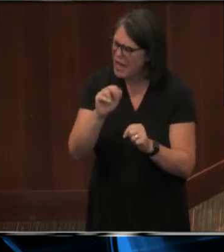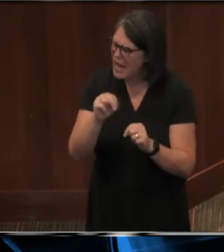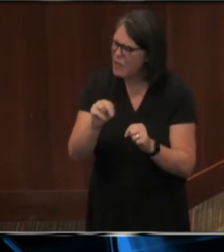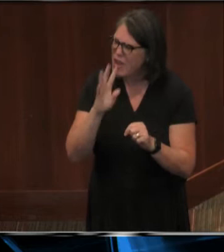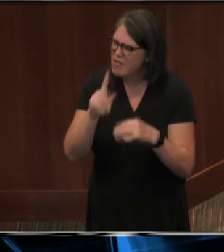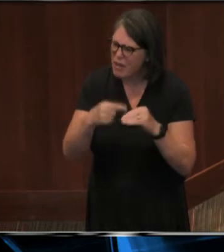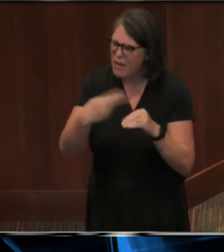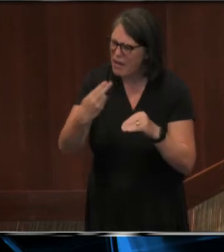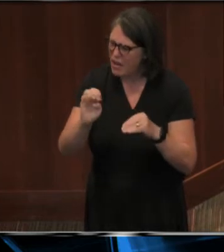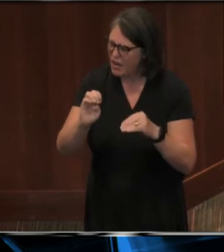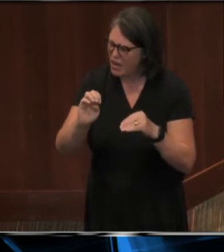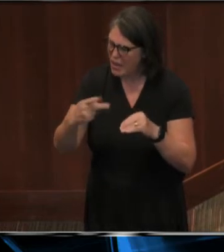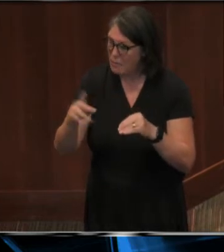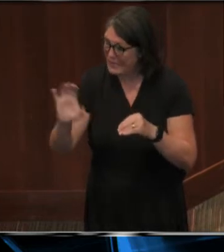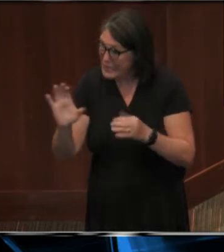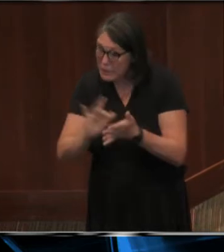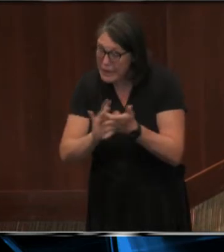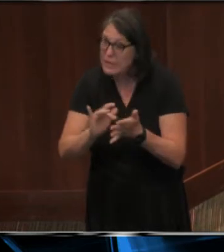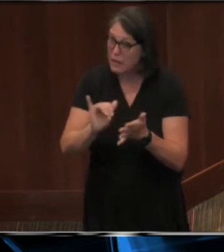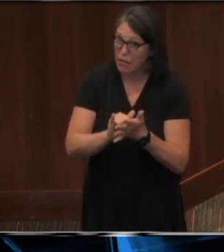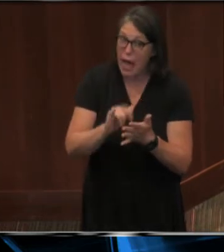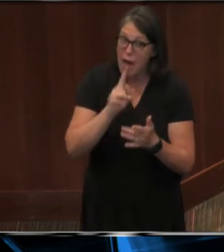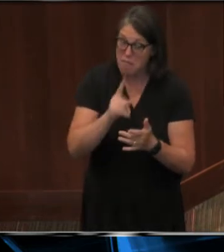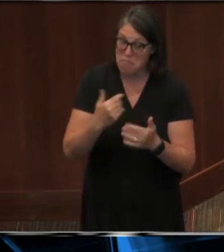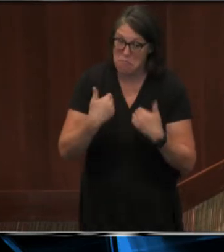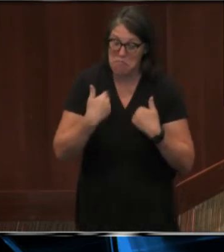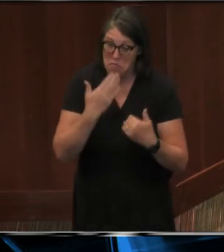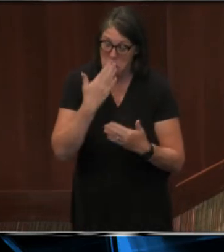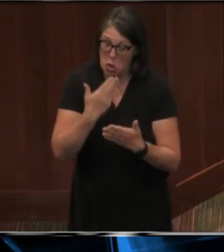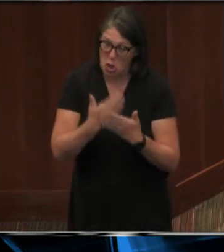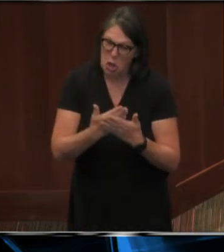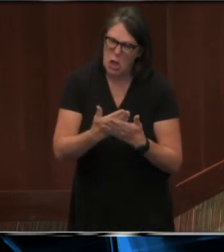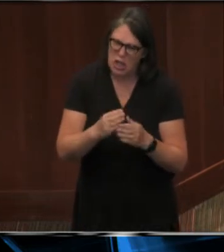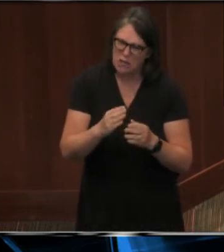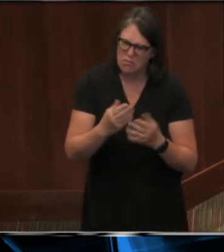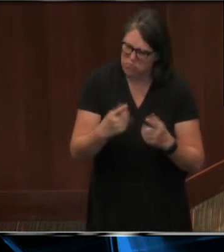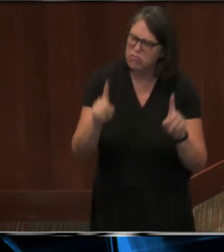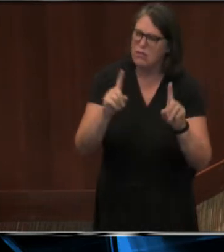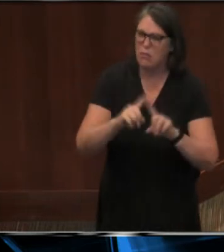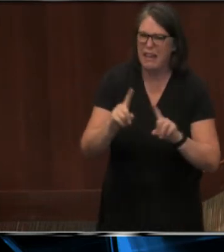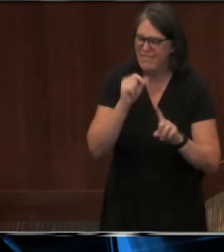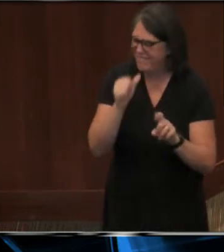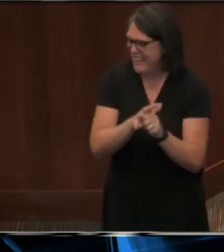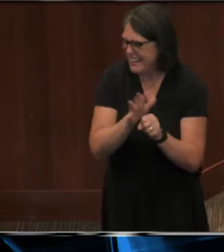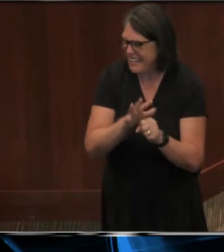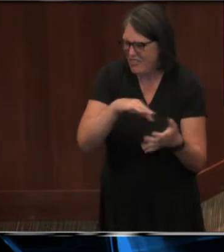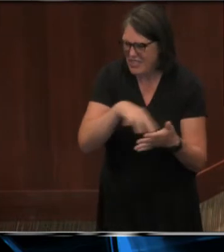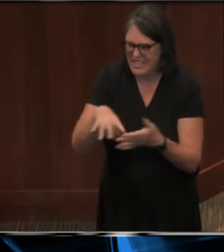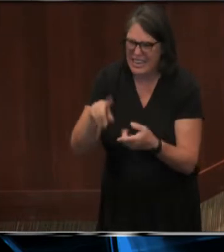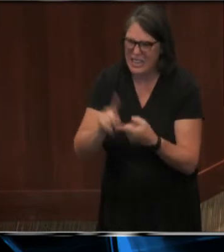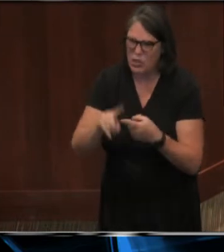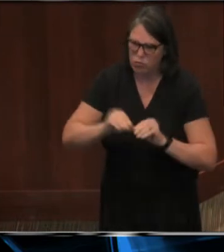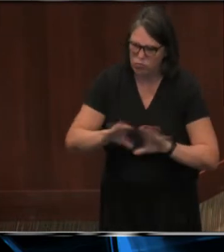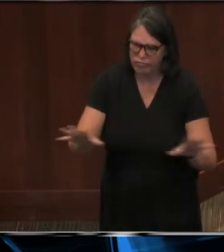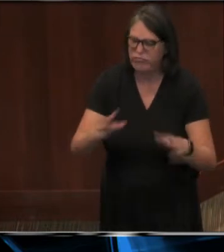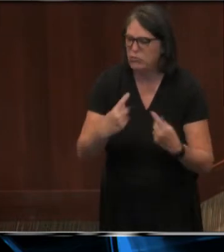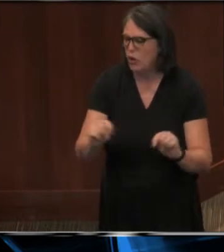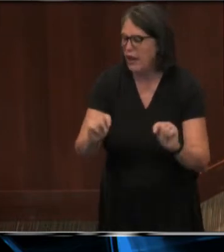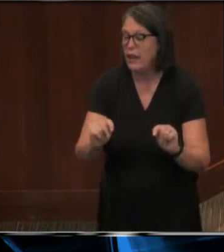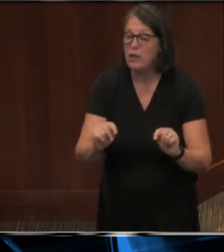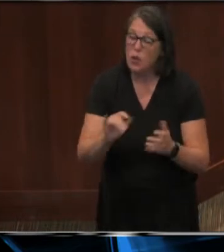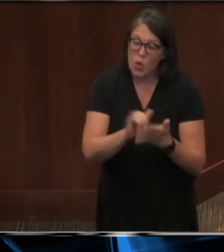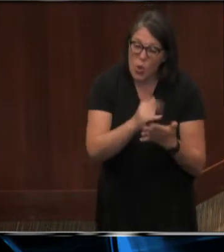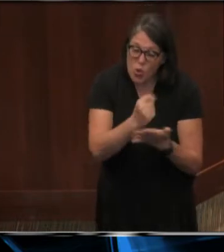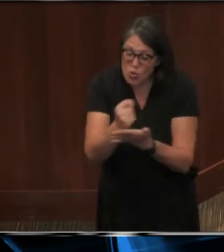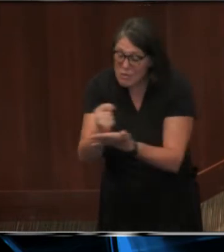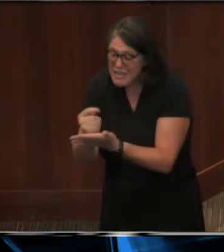hepatitis C medications that have a pretty good safety profile, but it's not a big enough study for us to be able to apply it universally. And so those